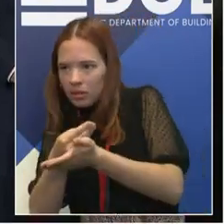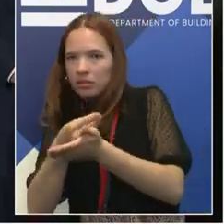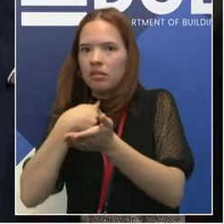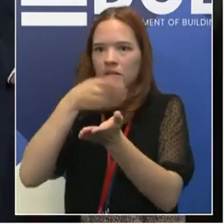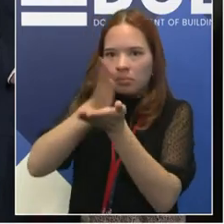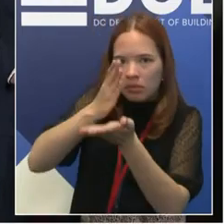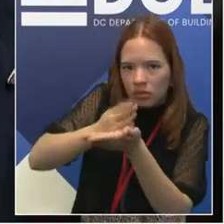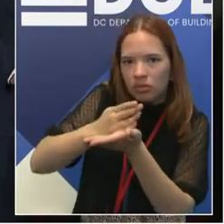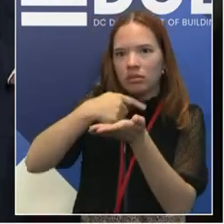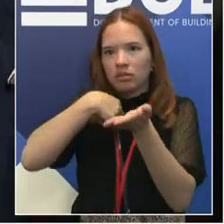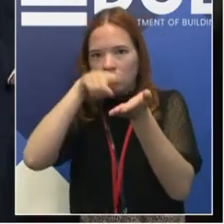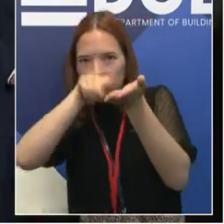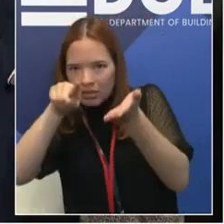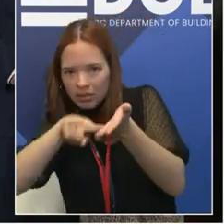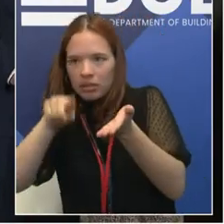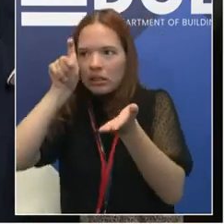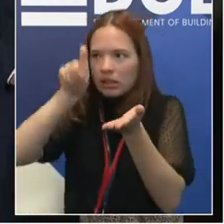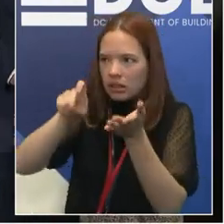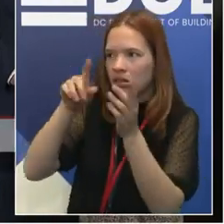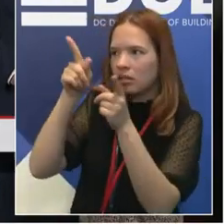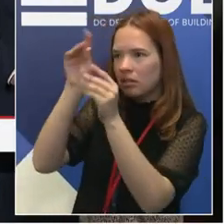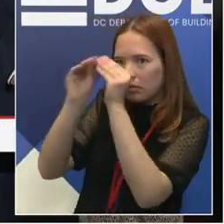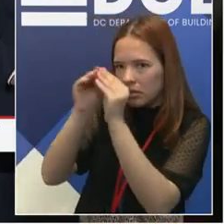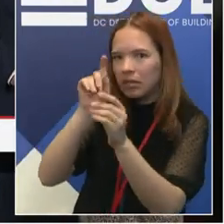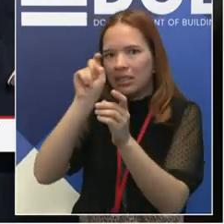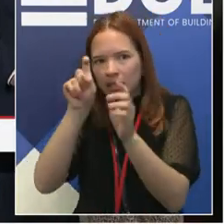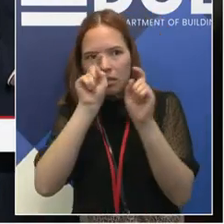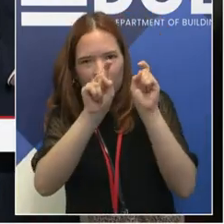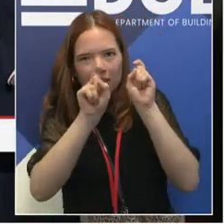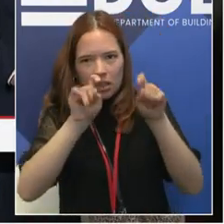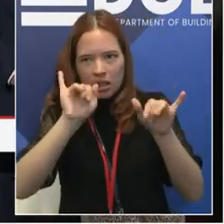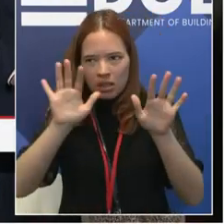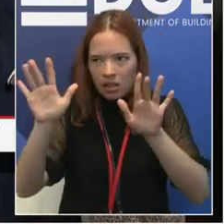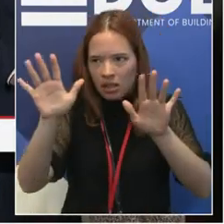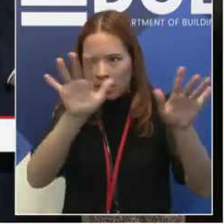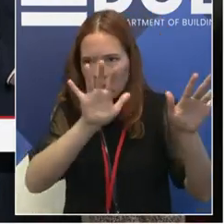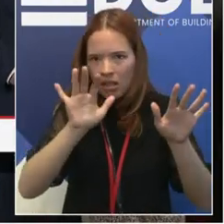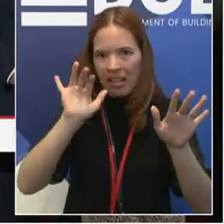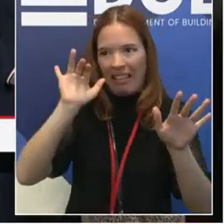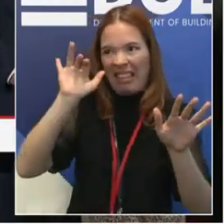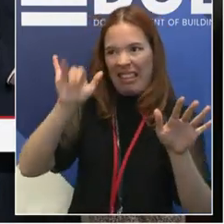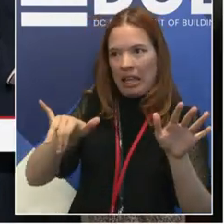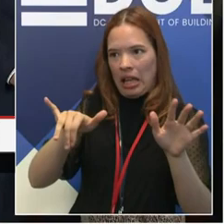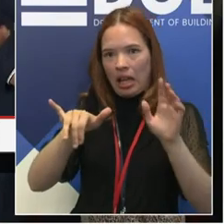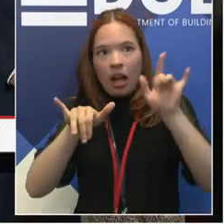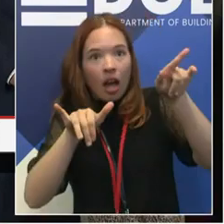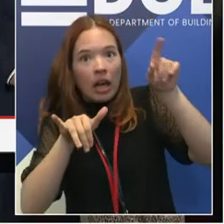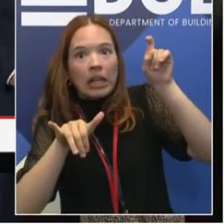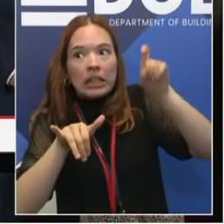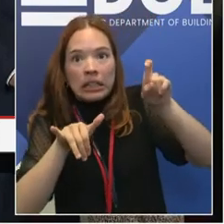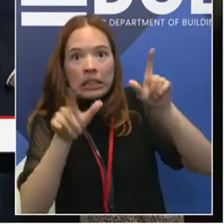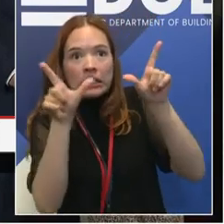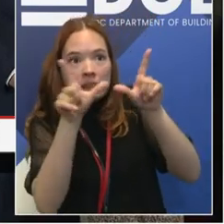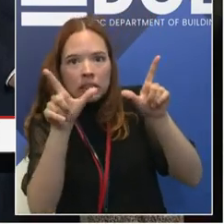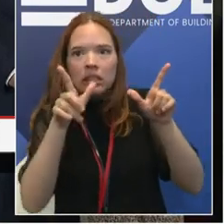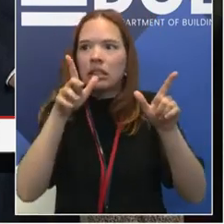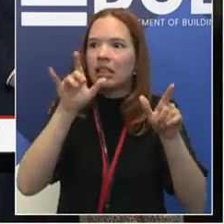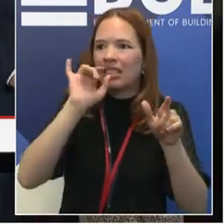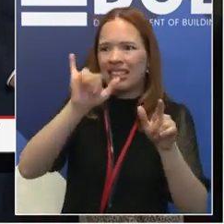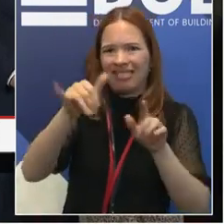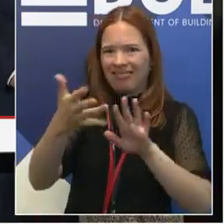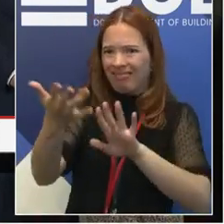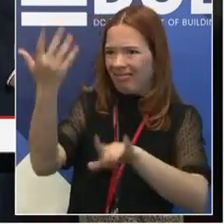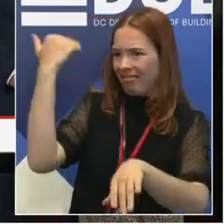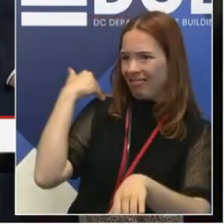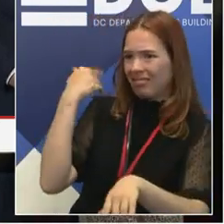have to tell them they have to fix something. And then you have to tell them they need a license, but, you know, they should have gotten it a year ago.